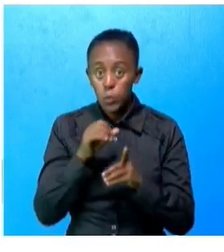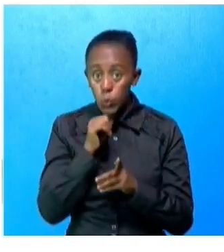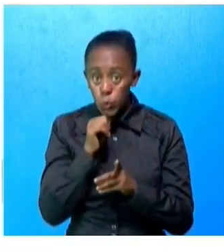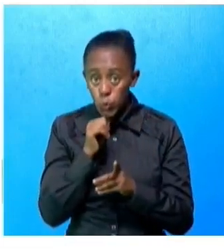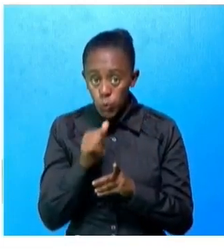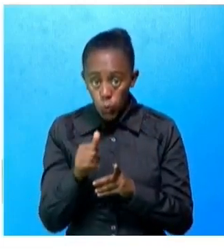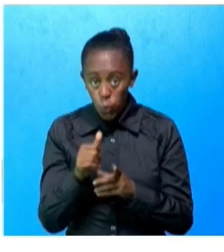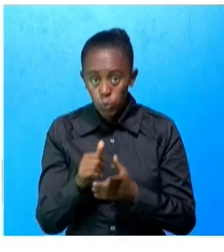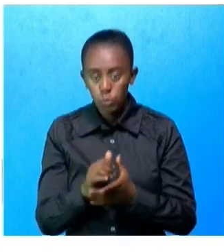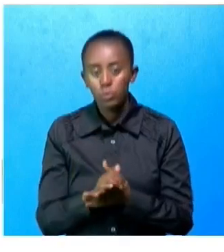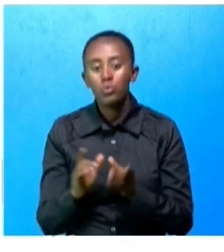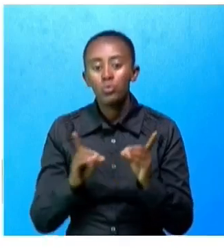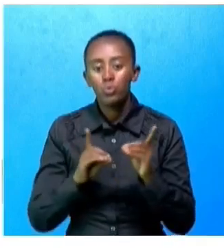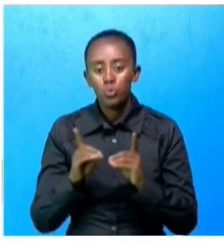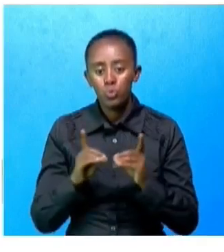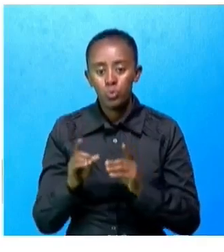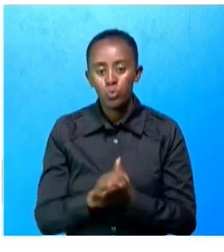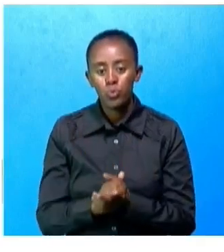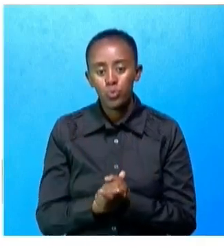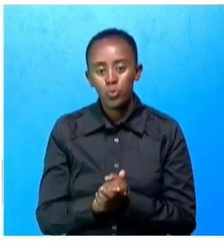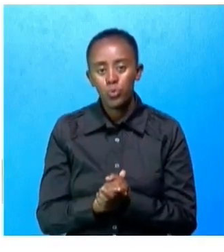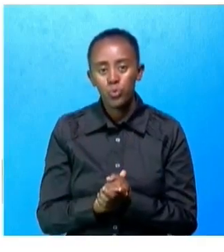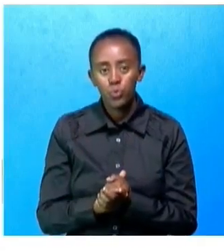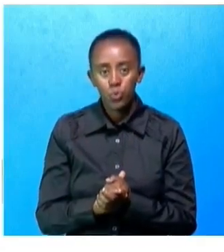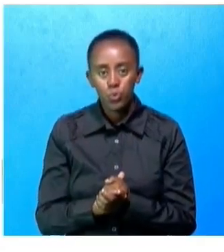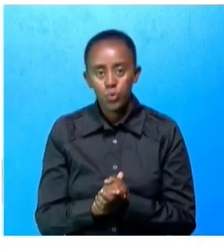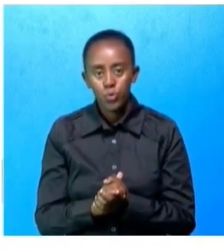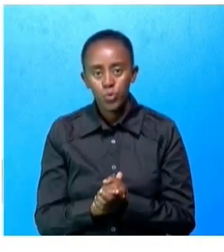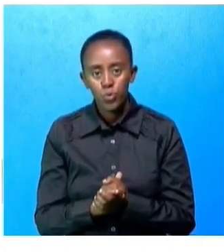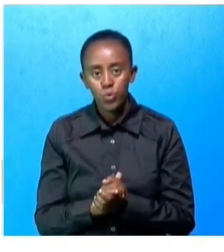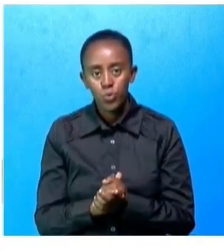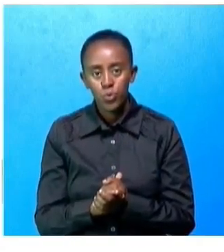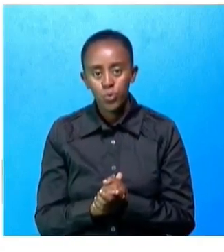Don't do and